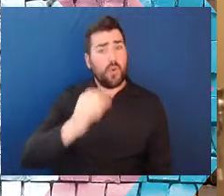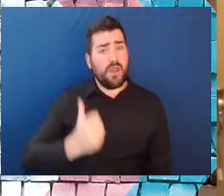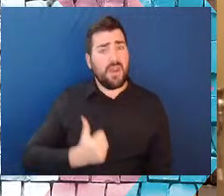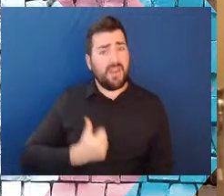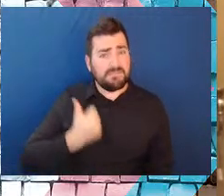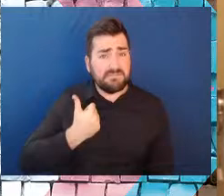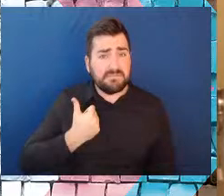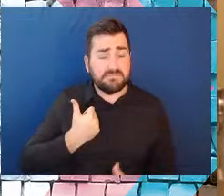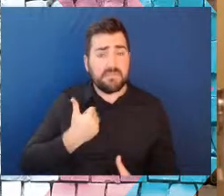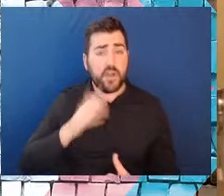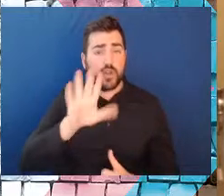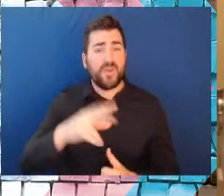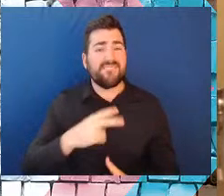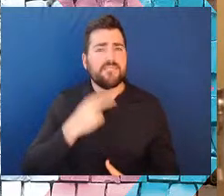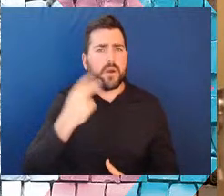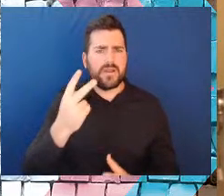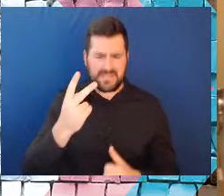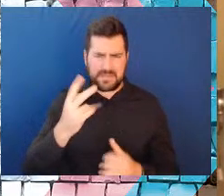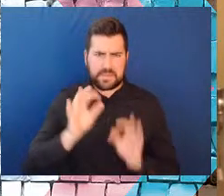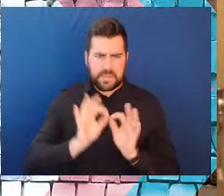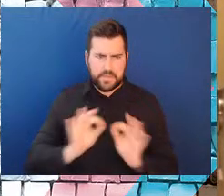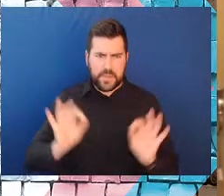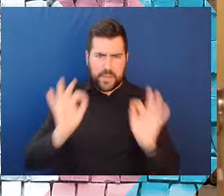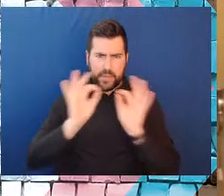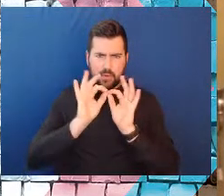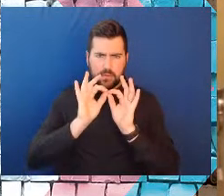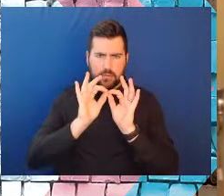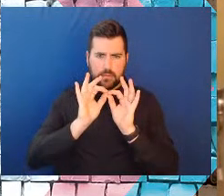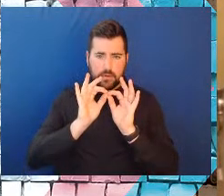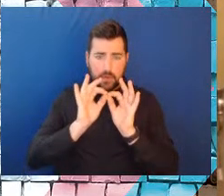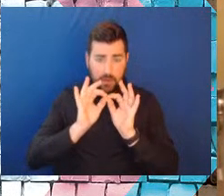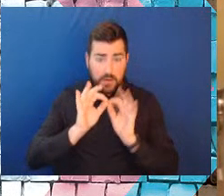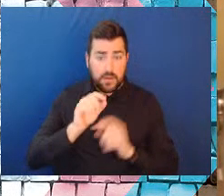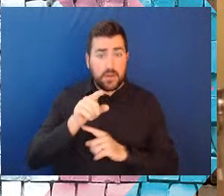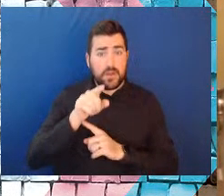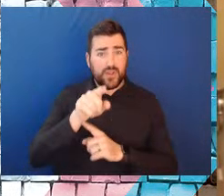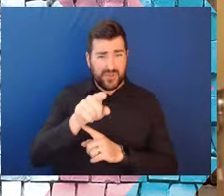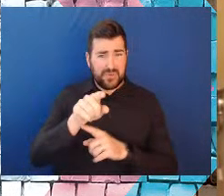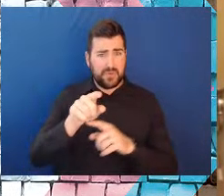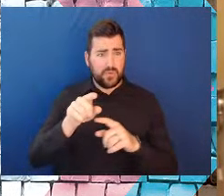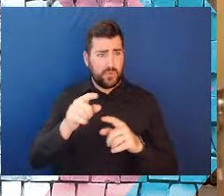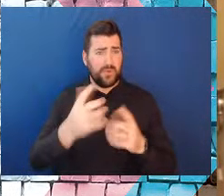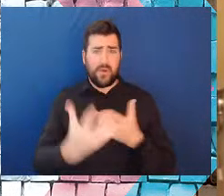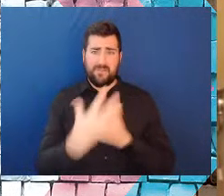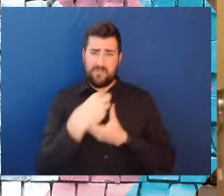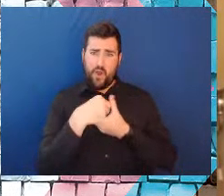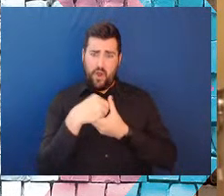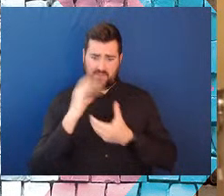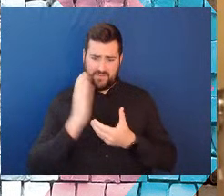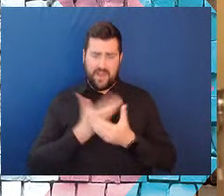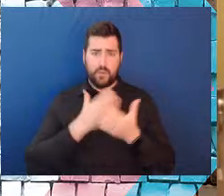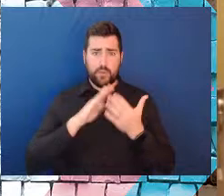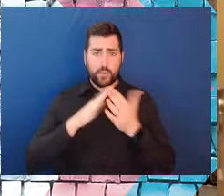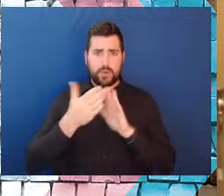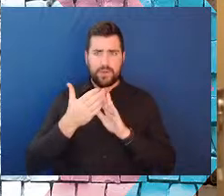voice, and that you indeed have a seat at our table and at every table.